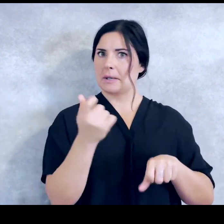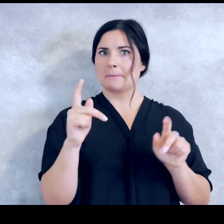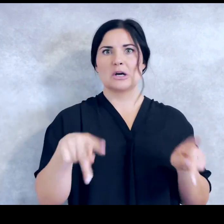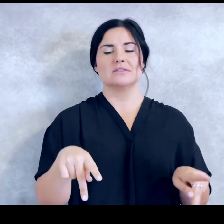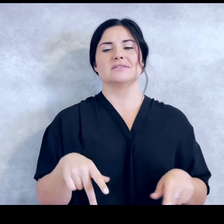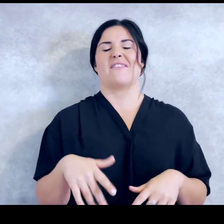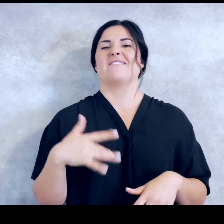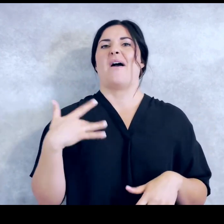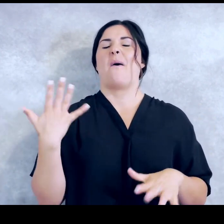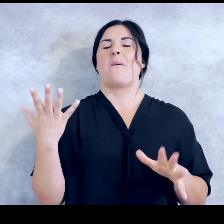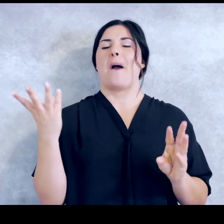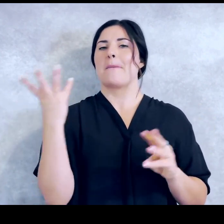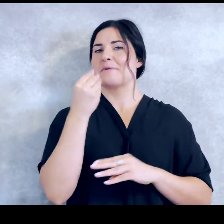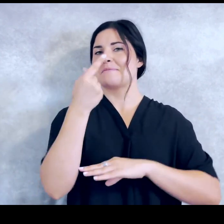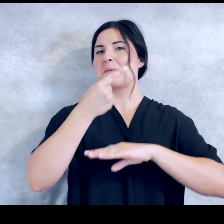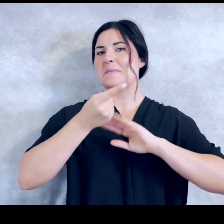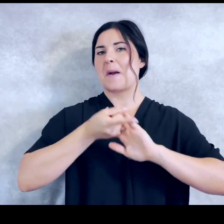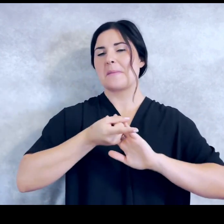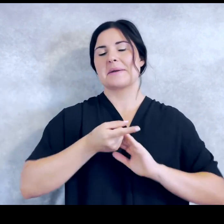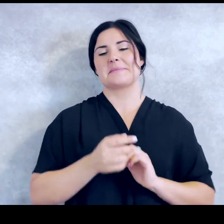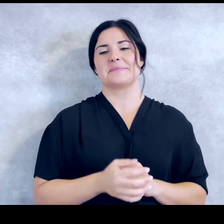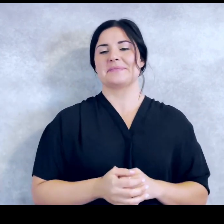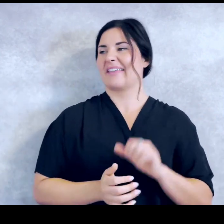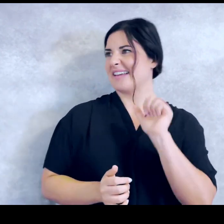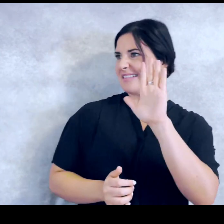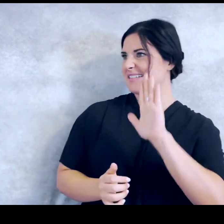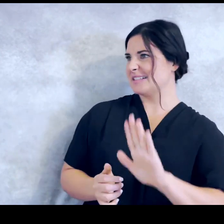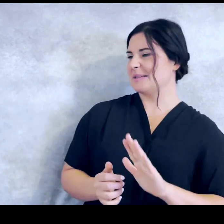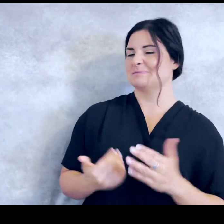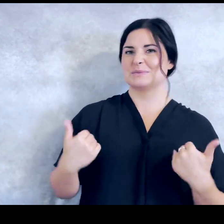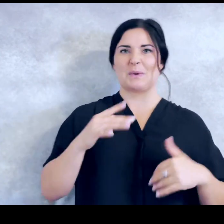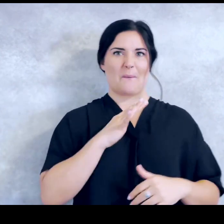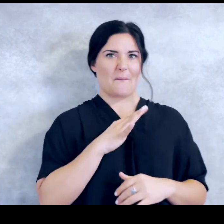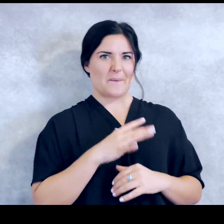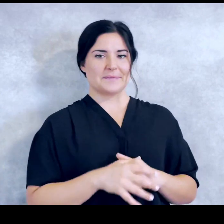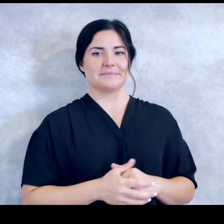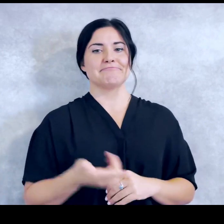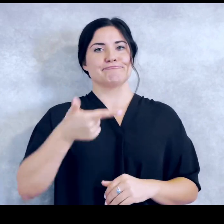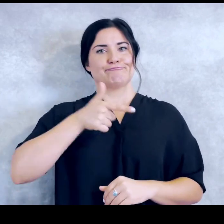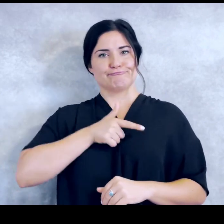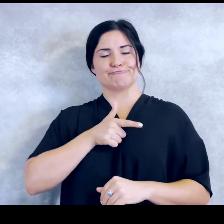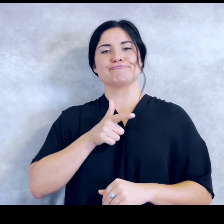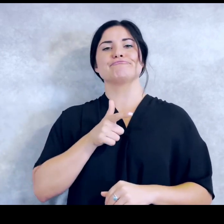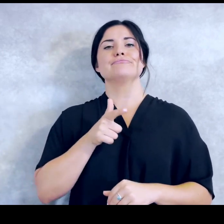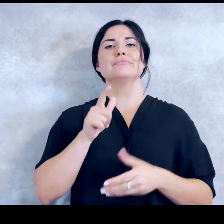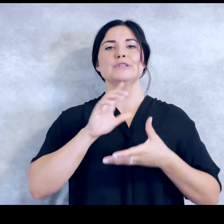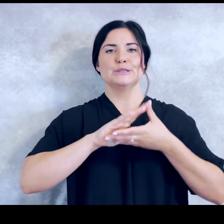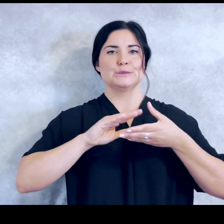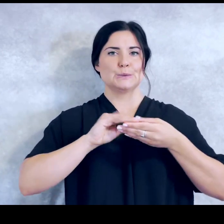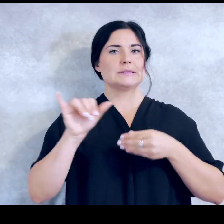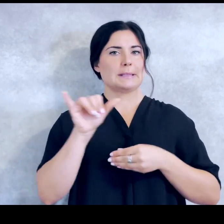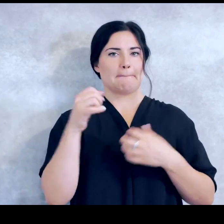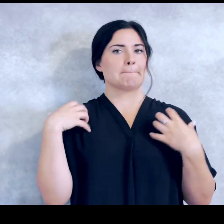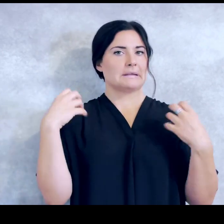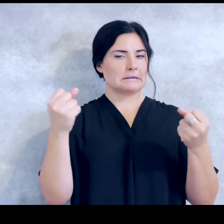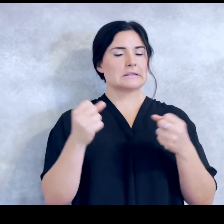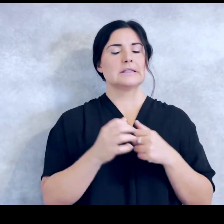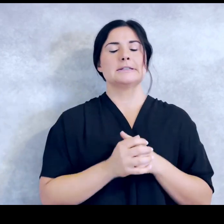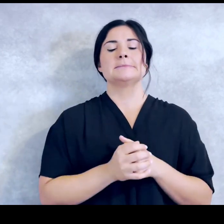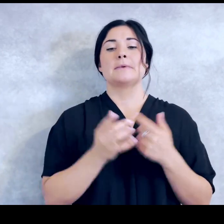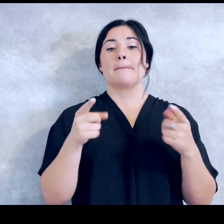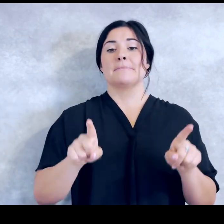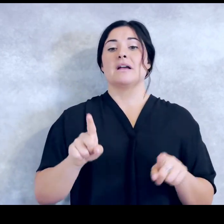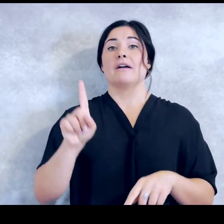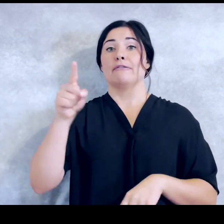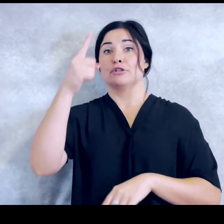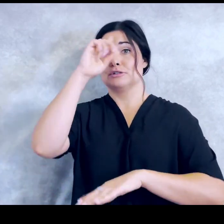that was a beautiful moment. And I remember it very, very clearly. That's awesome. Yeah. That's awesome. Cool. Yeah, I have a similar story of healing as well. So